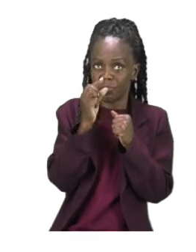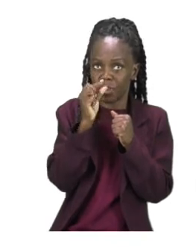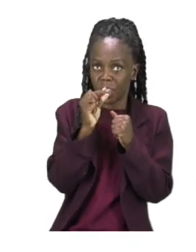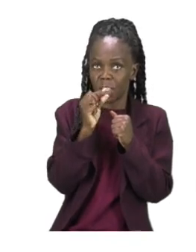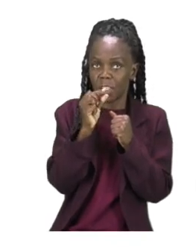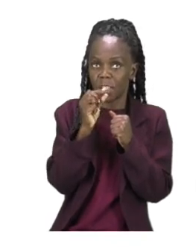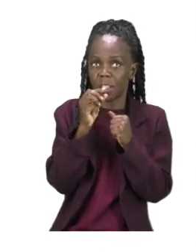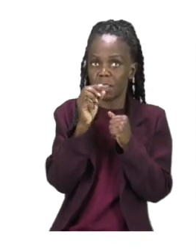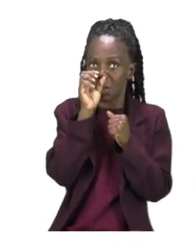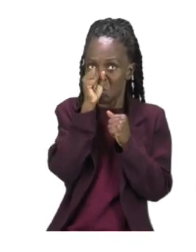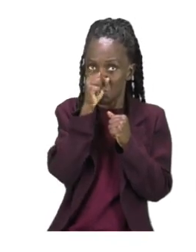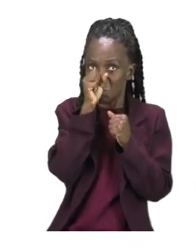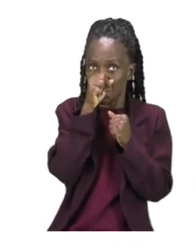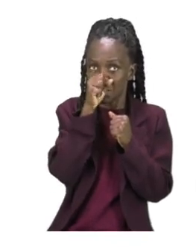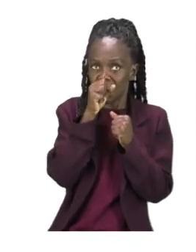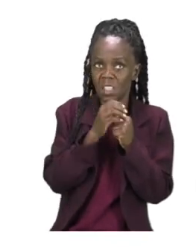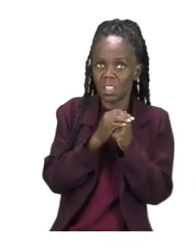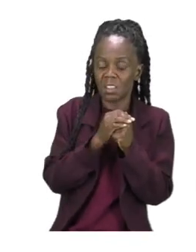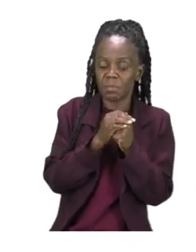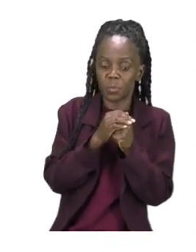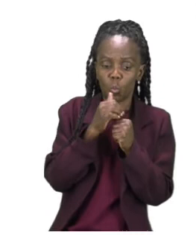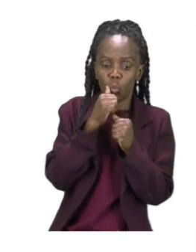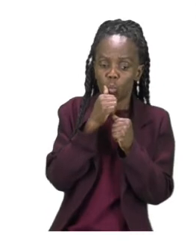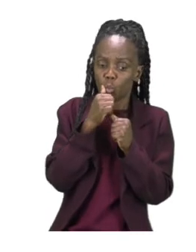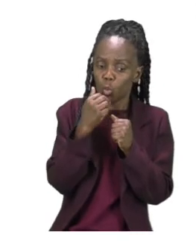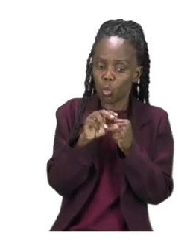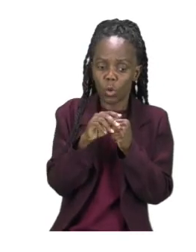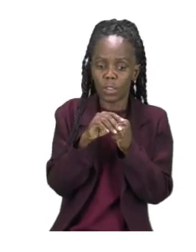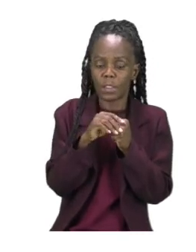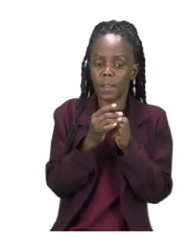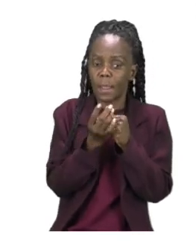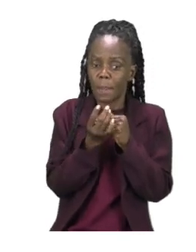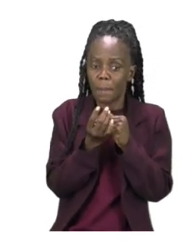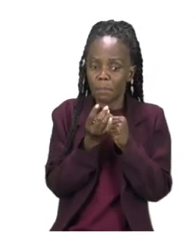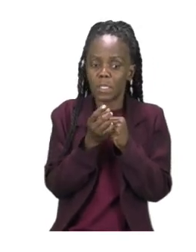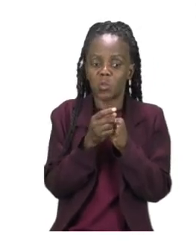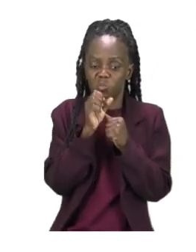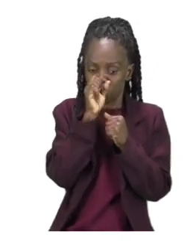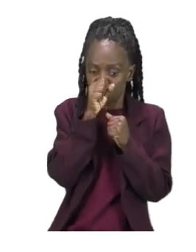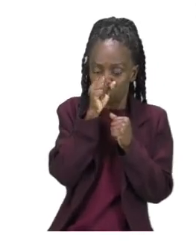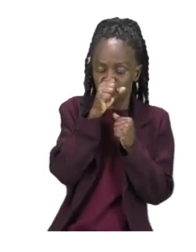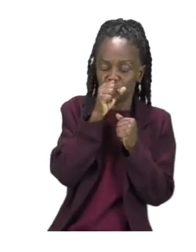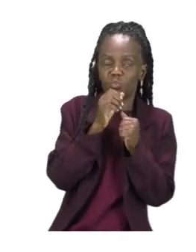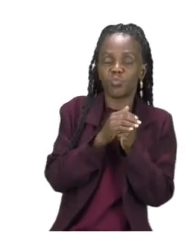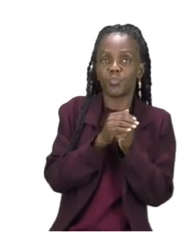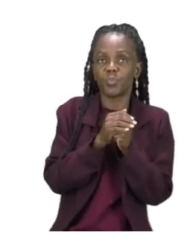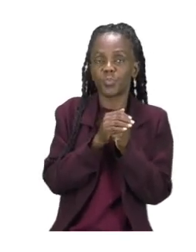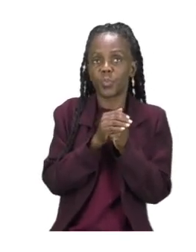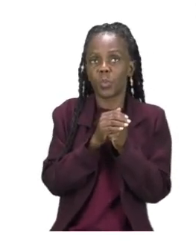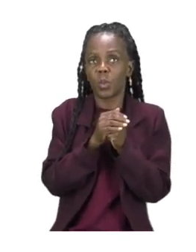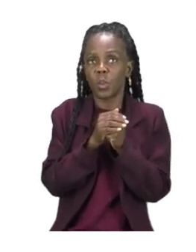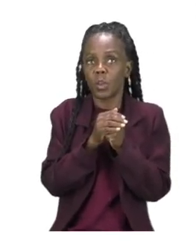closer until he got close enough to the pig building the house of